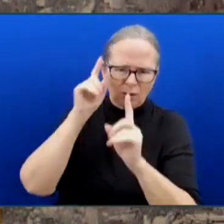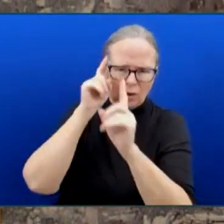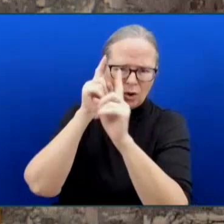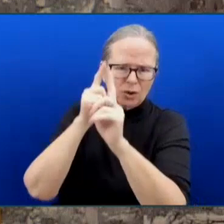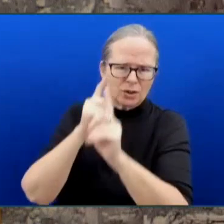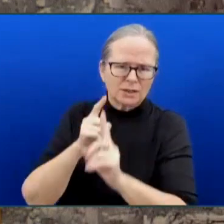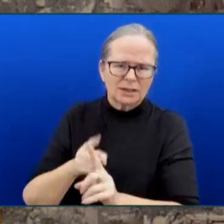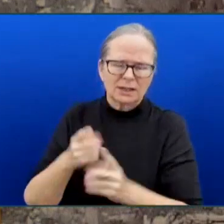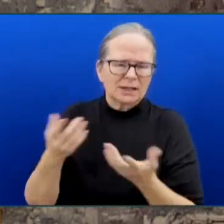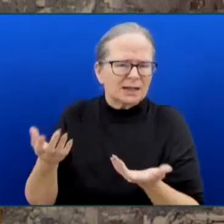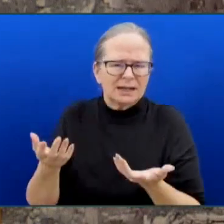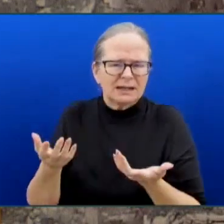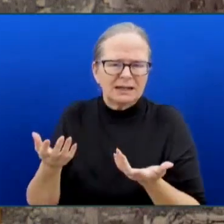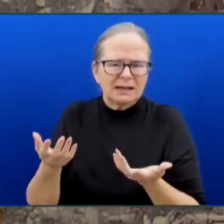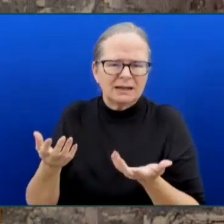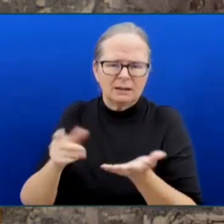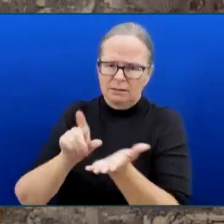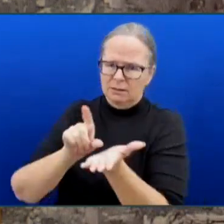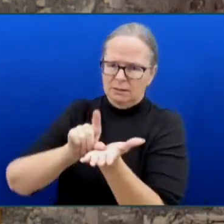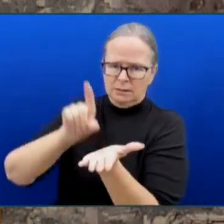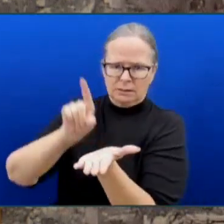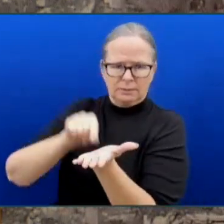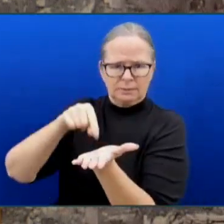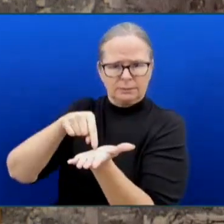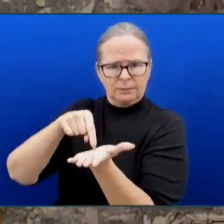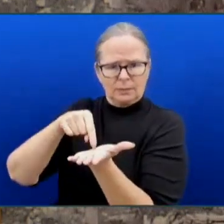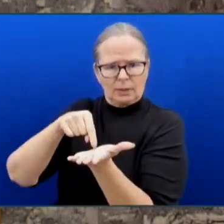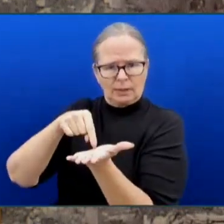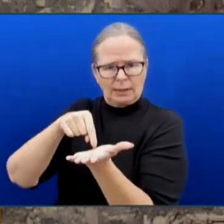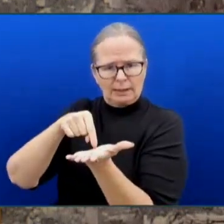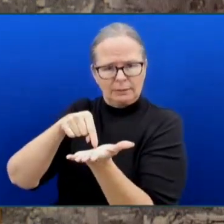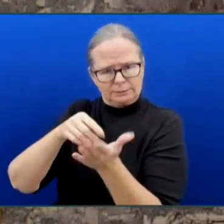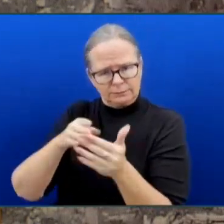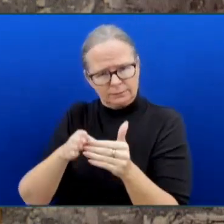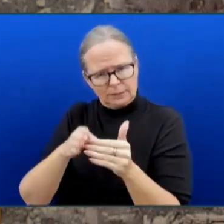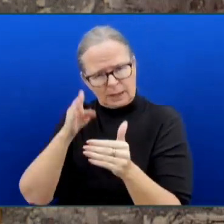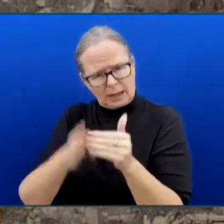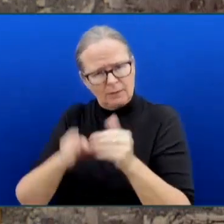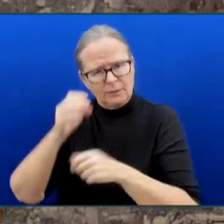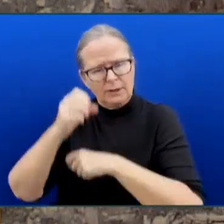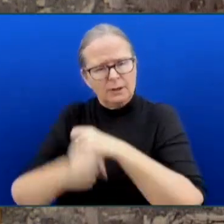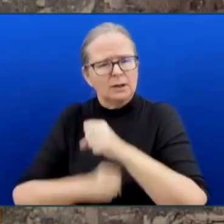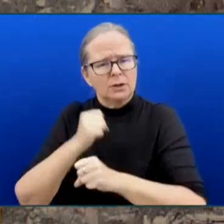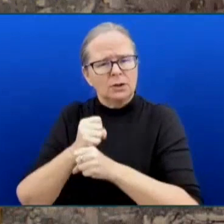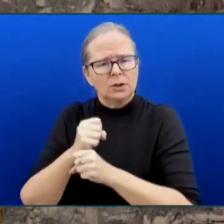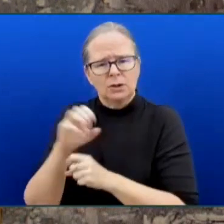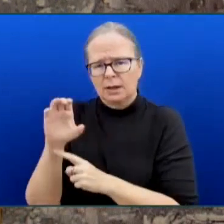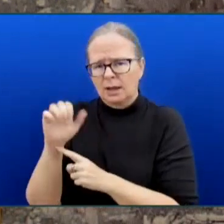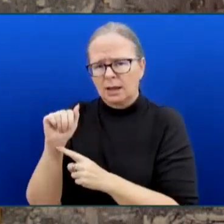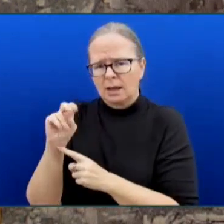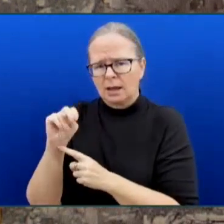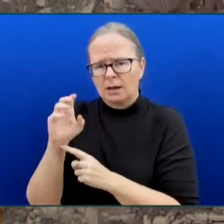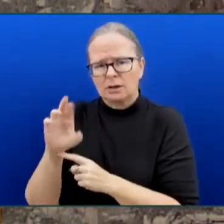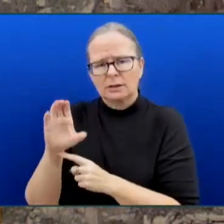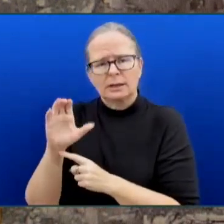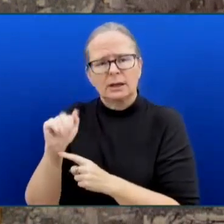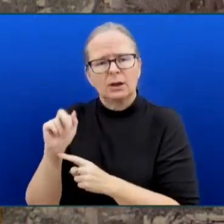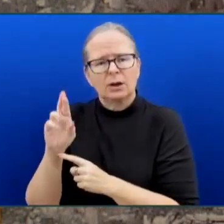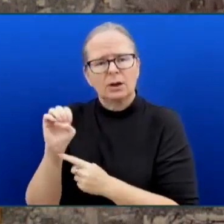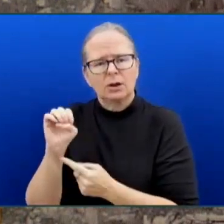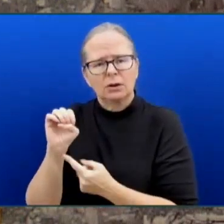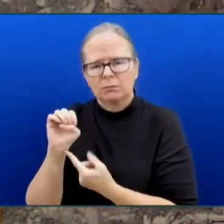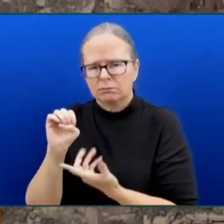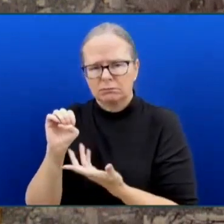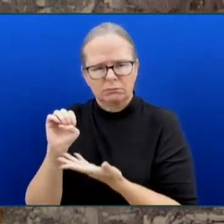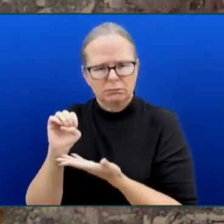not only has cancer care gotten to the point where they are outsourcing patients to hospitals in the United States, what makes it